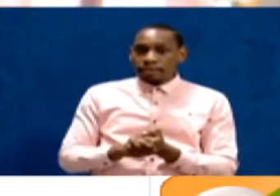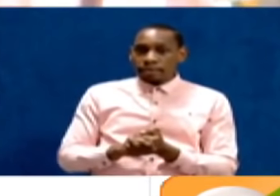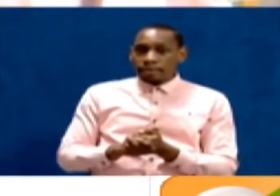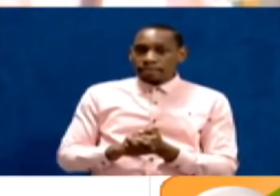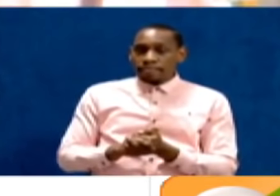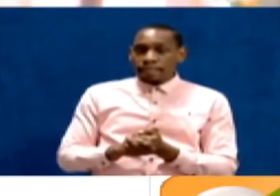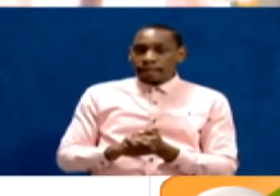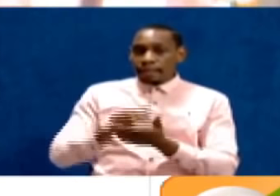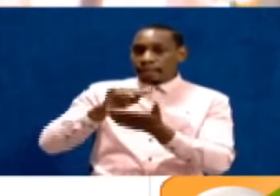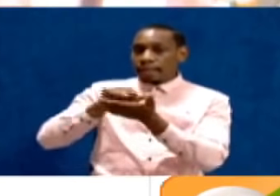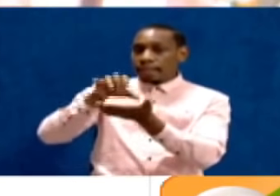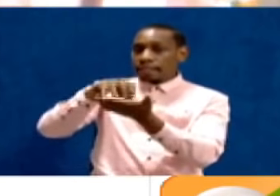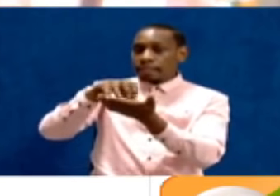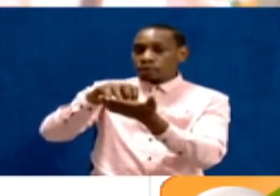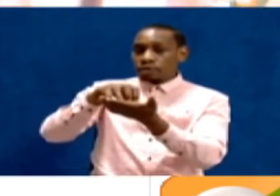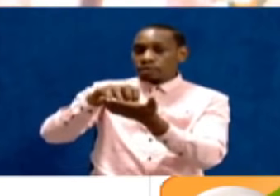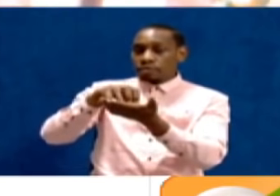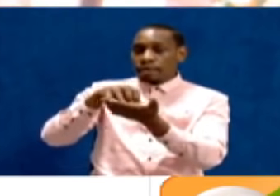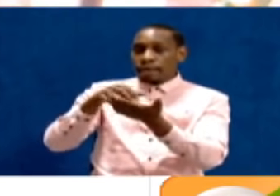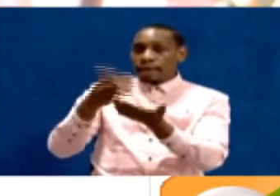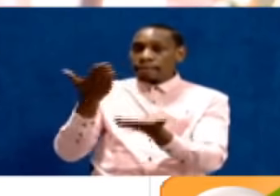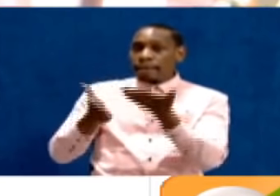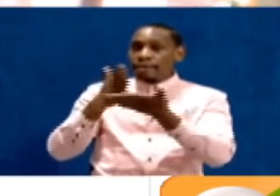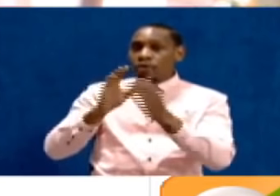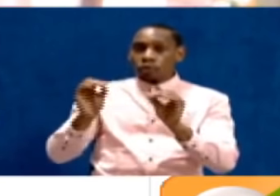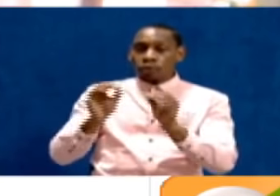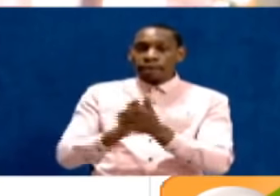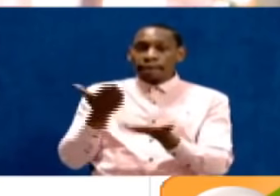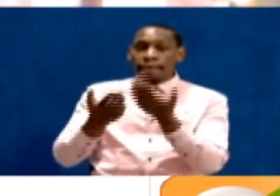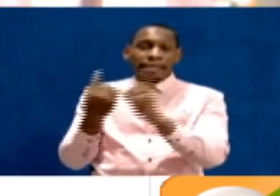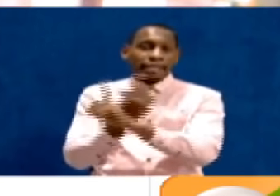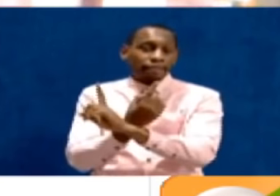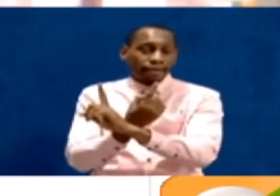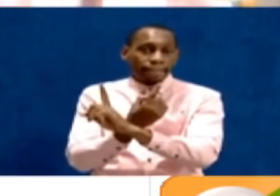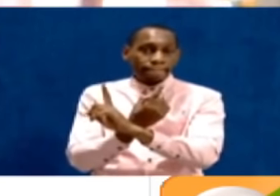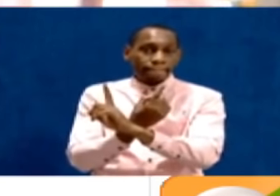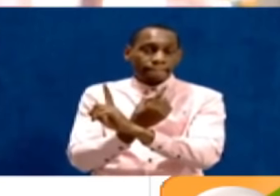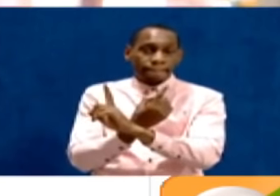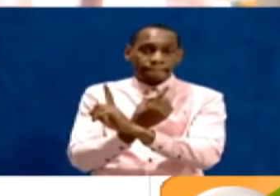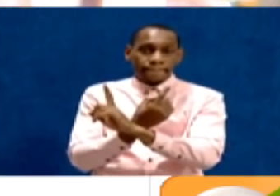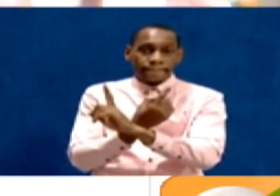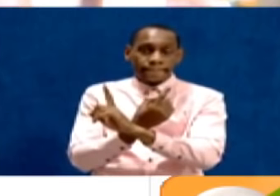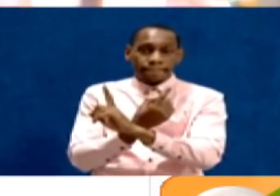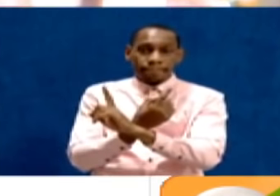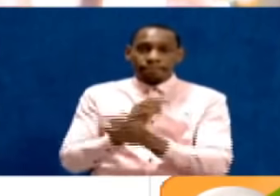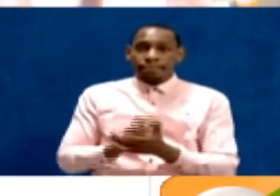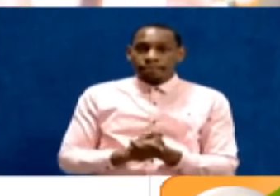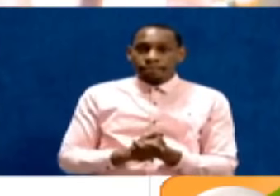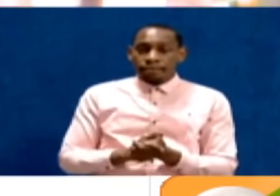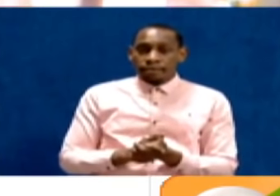unless it's a narrative that is fiction or stranger than fiction, so to speak,